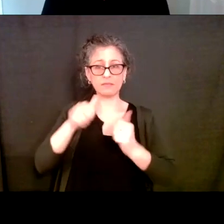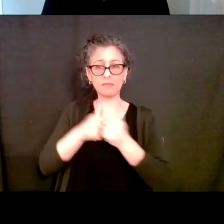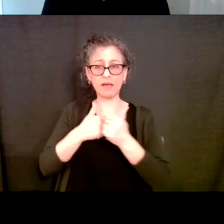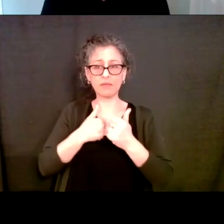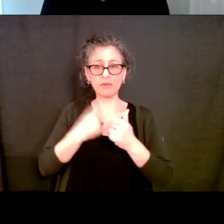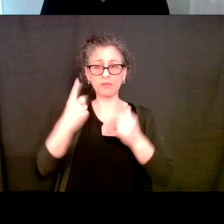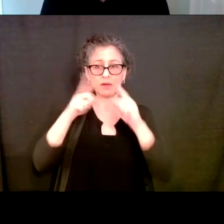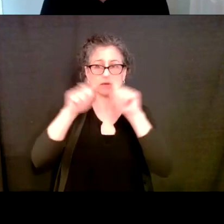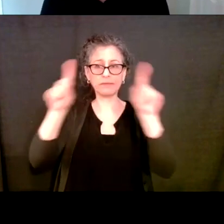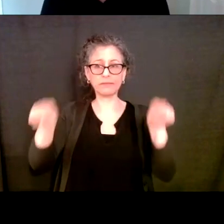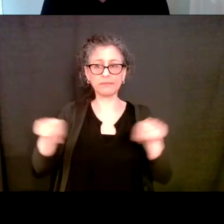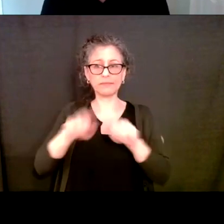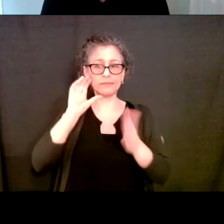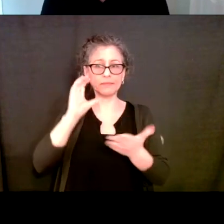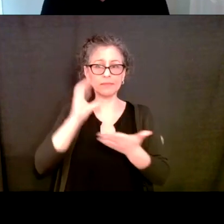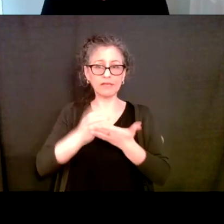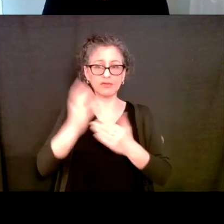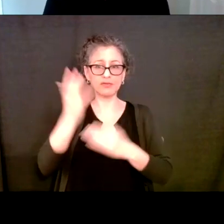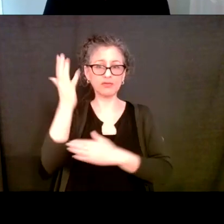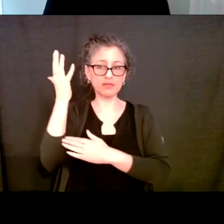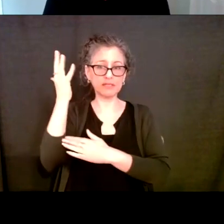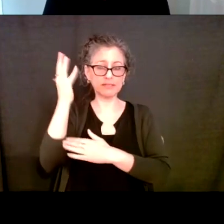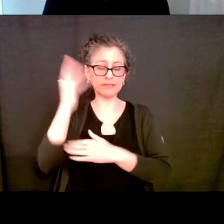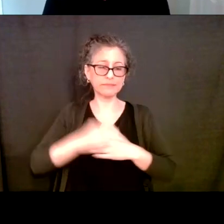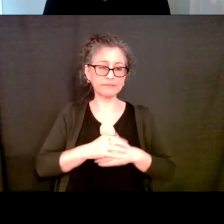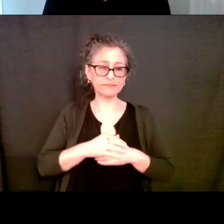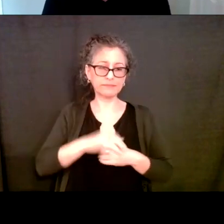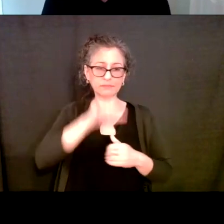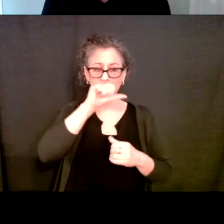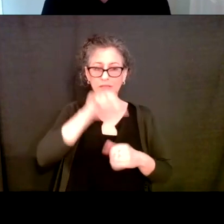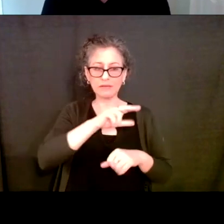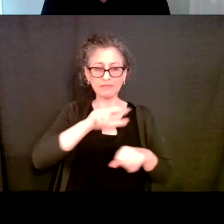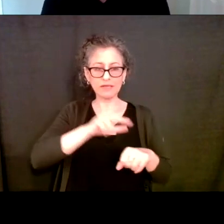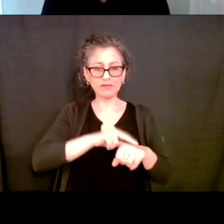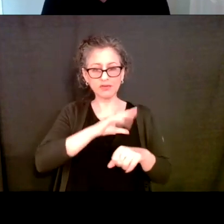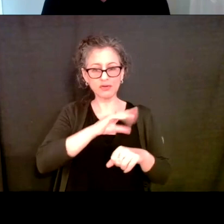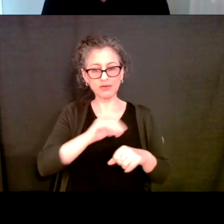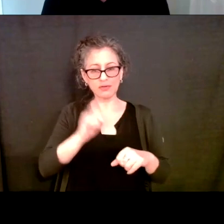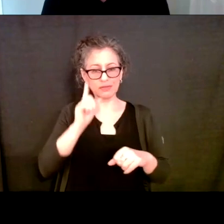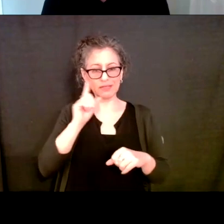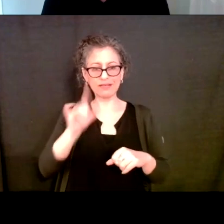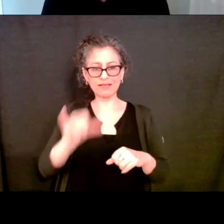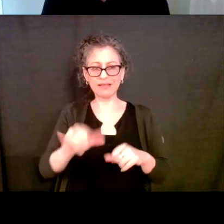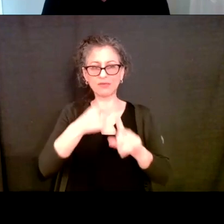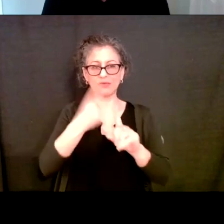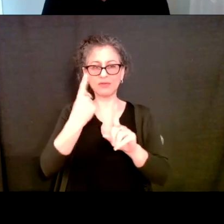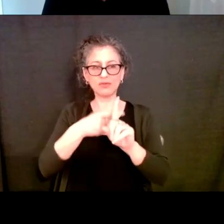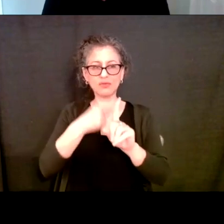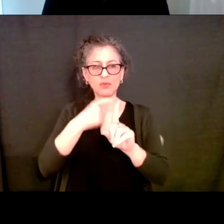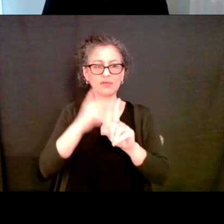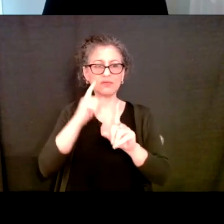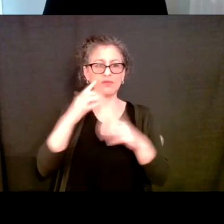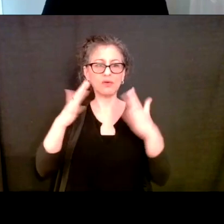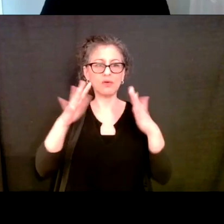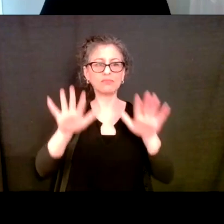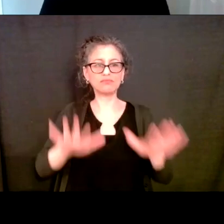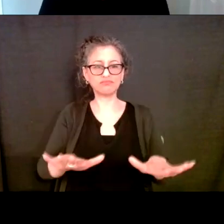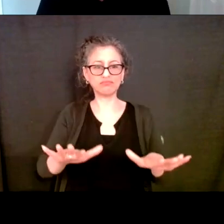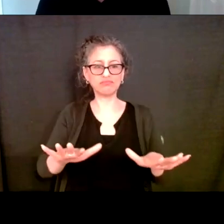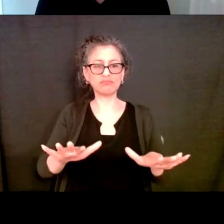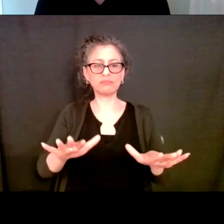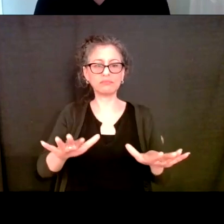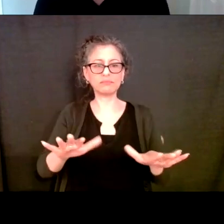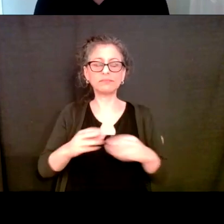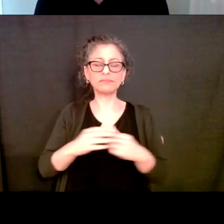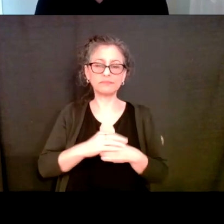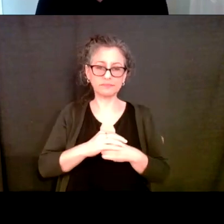a picture of trees. I do love nature, and I find it as a source of relaxation and grounding.